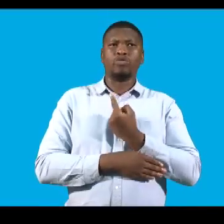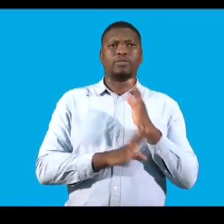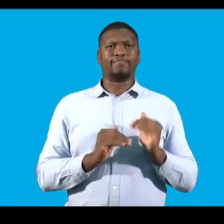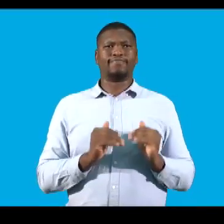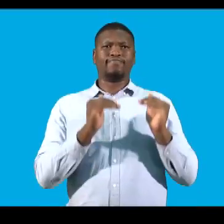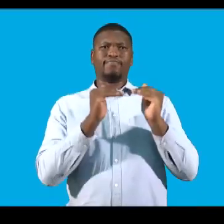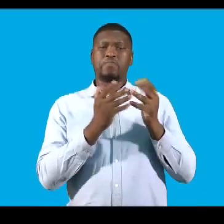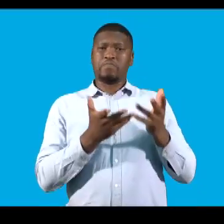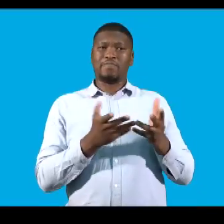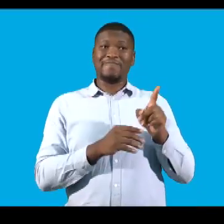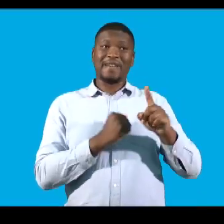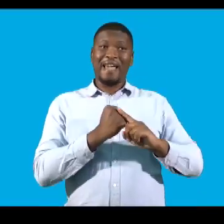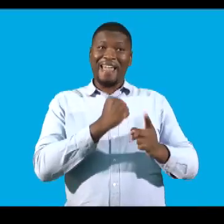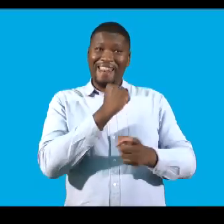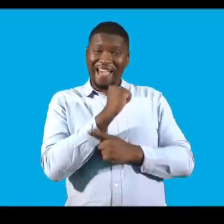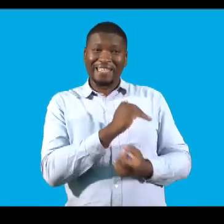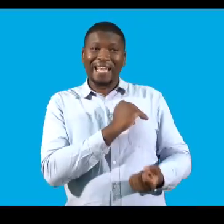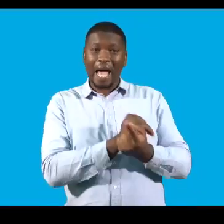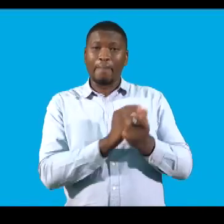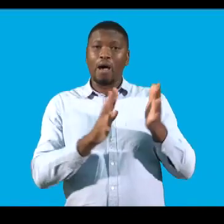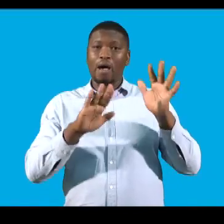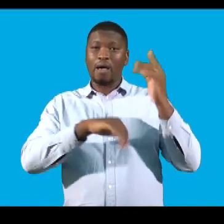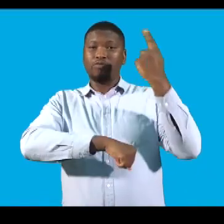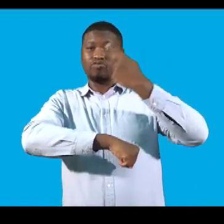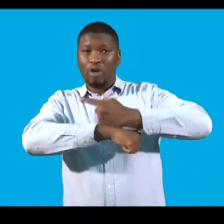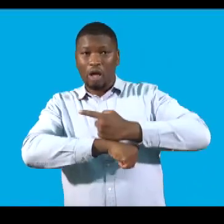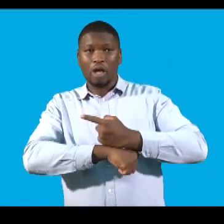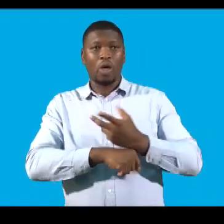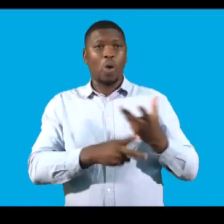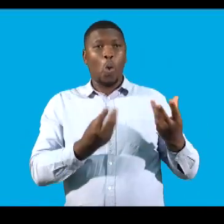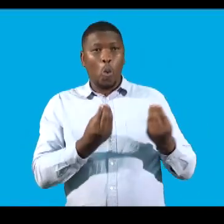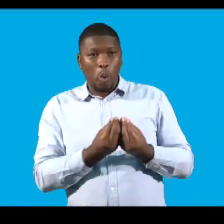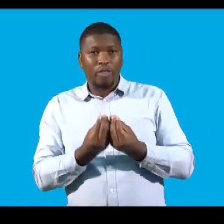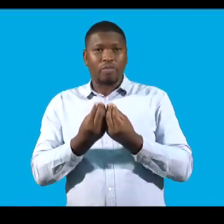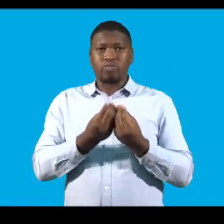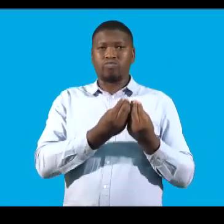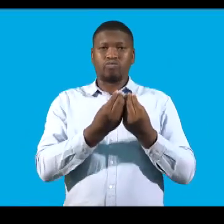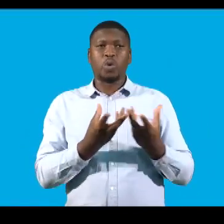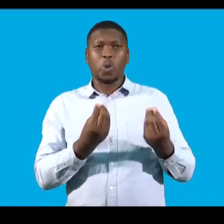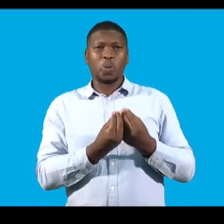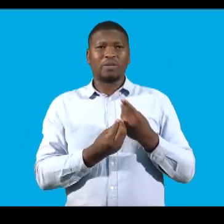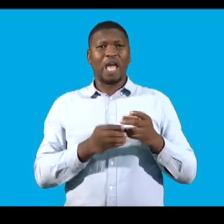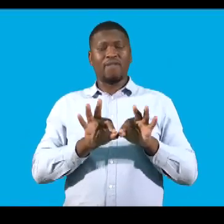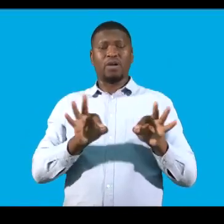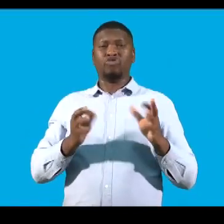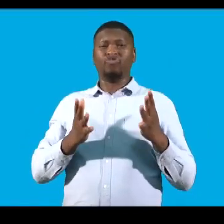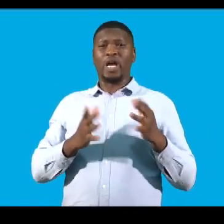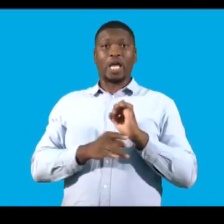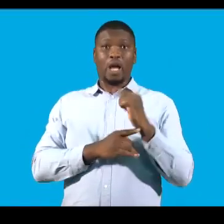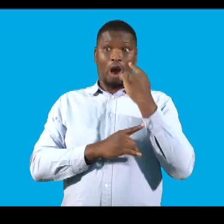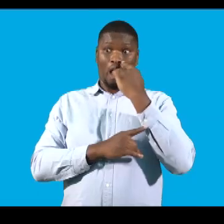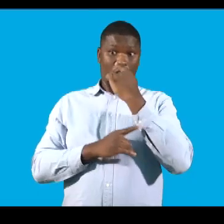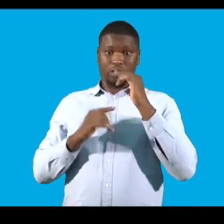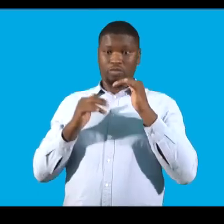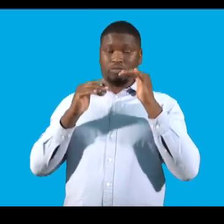this, the last wish of heroes fallen at daybreak, with a wingless stone in hand, and a thread of anger shaking from